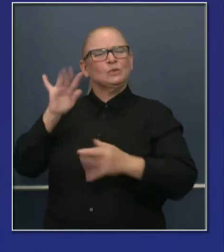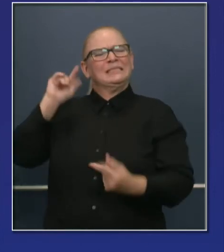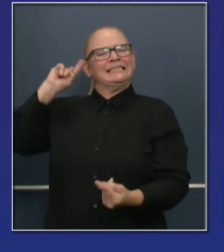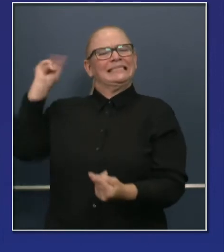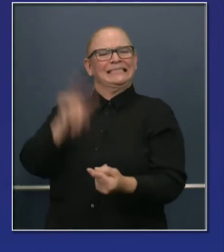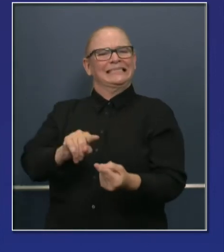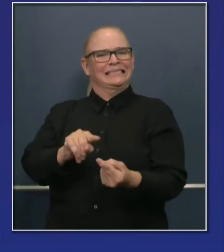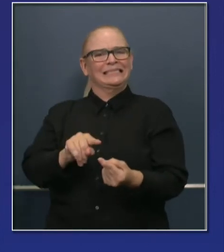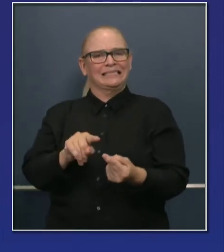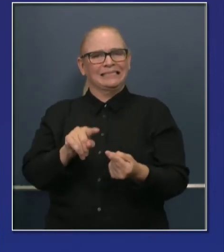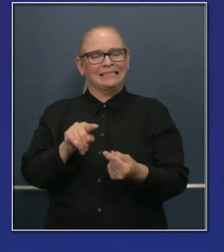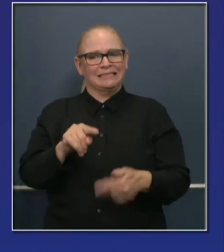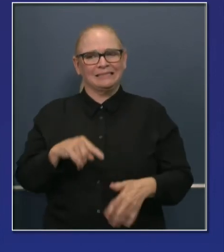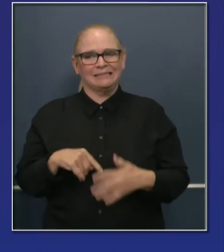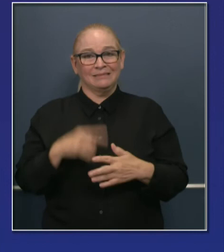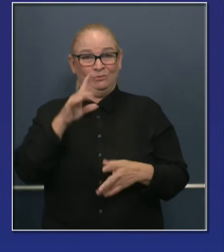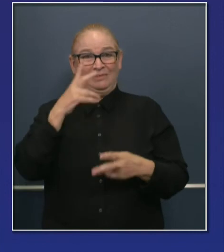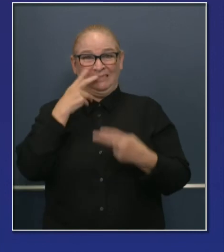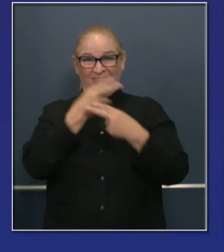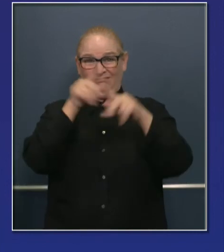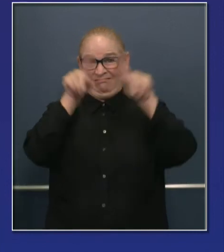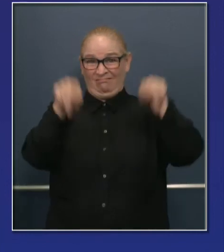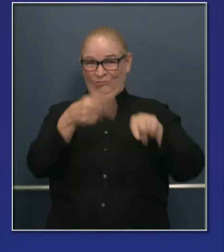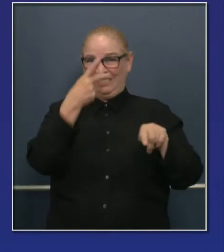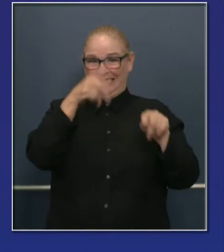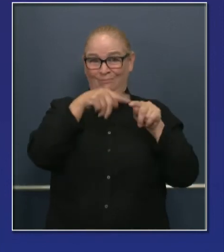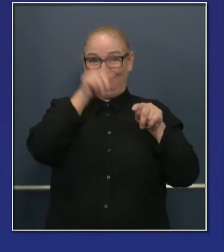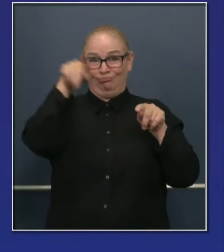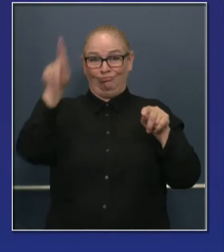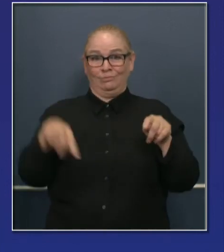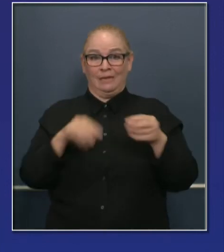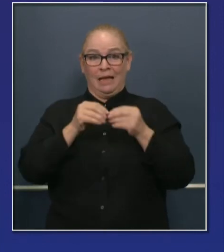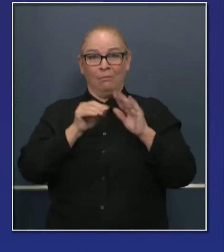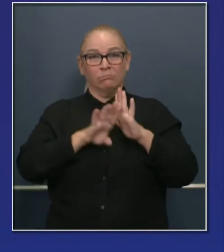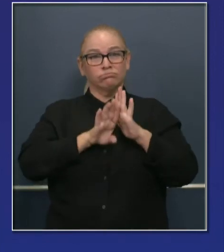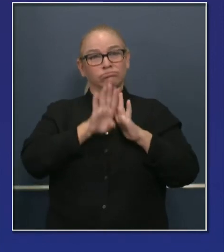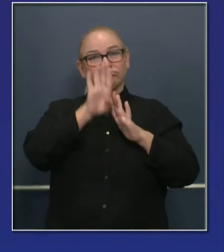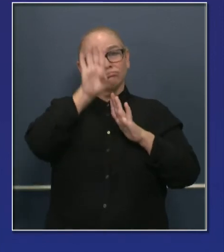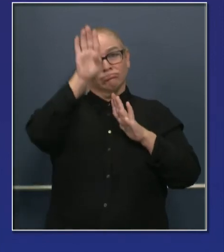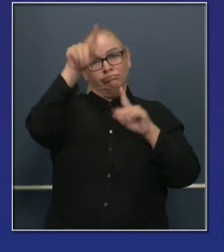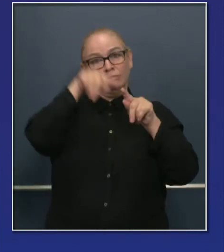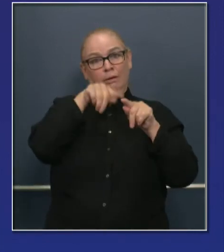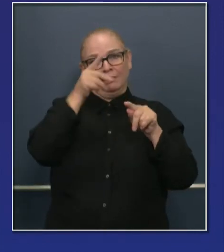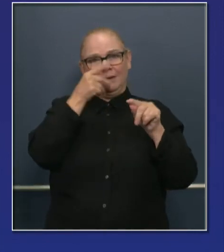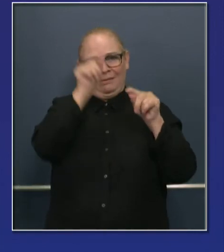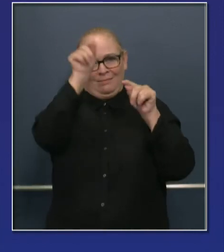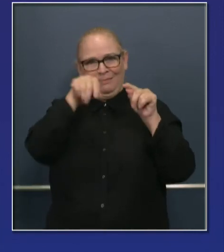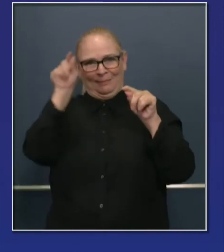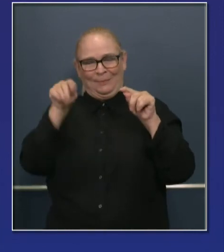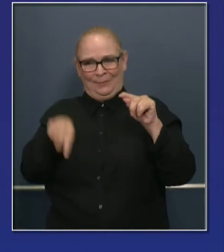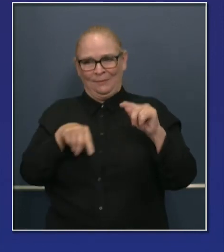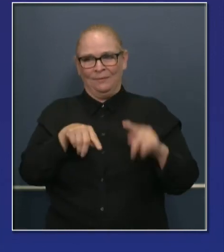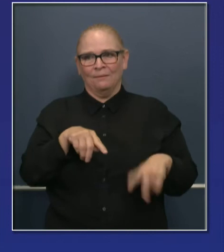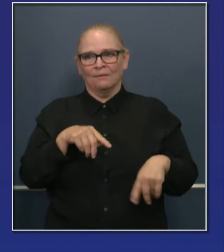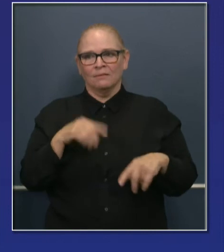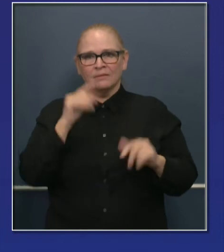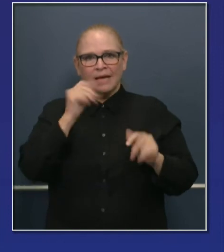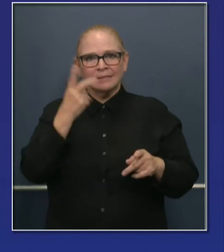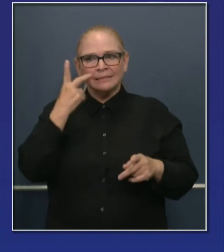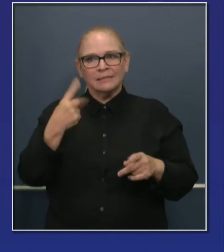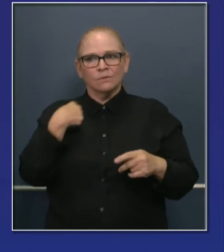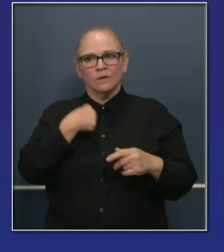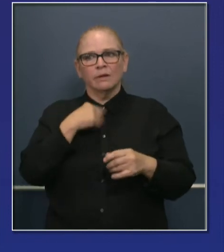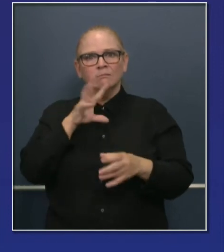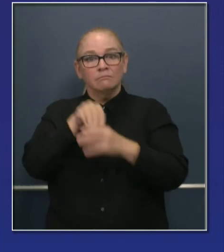on this slide the number of cases as they began to spike. We began to intervene. So you can see the medical